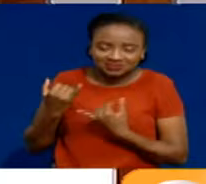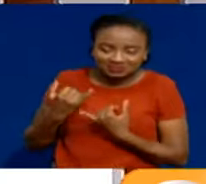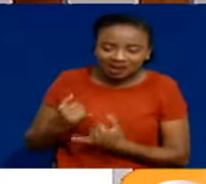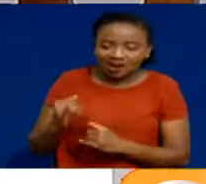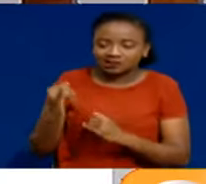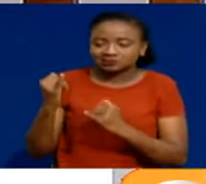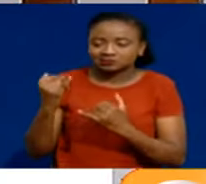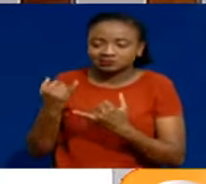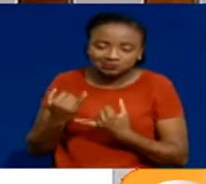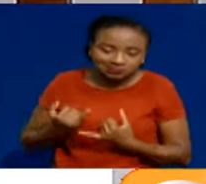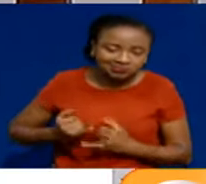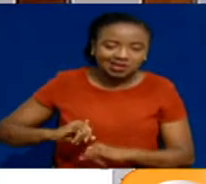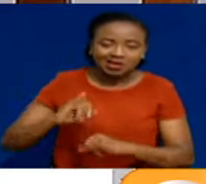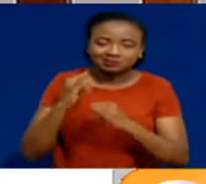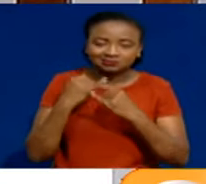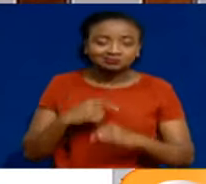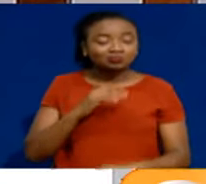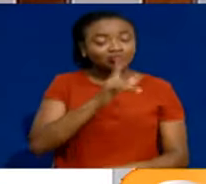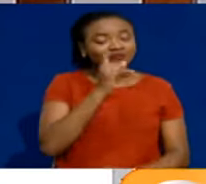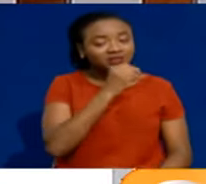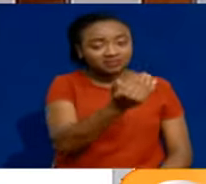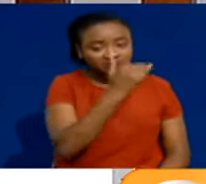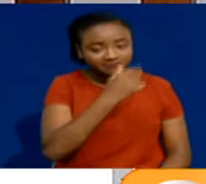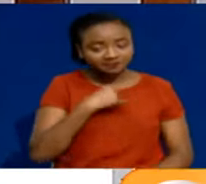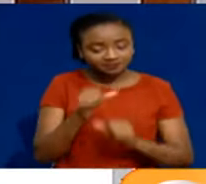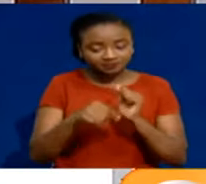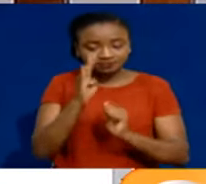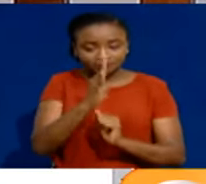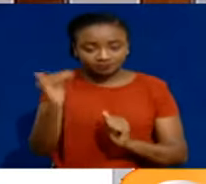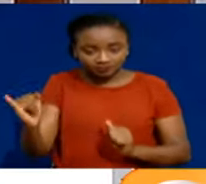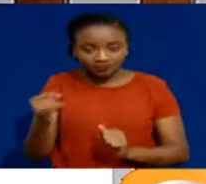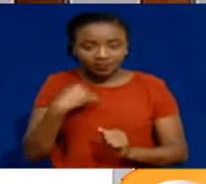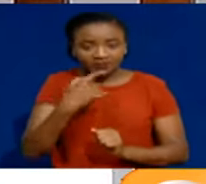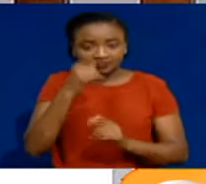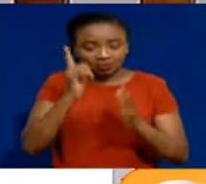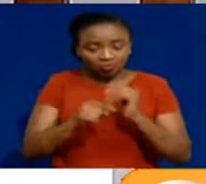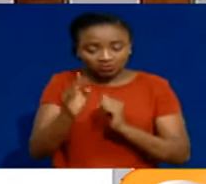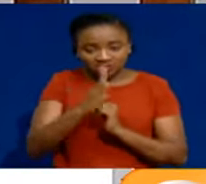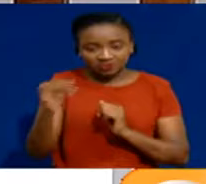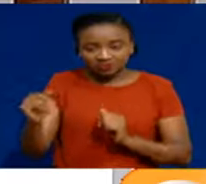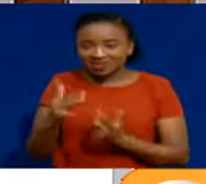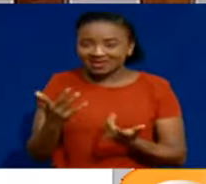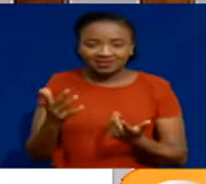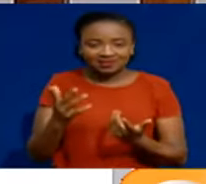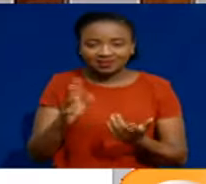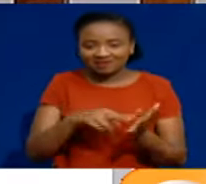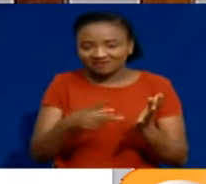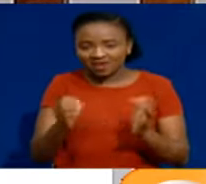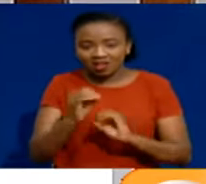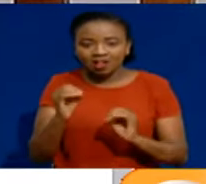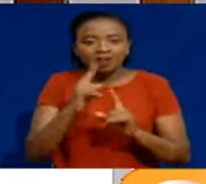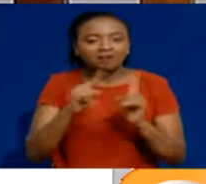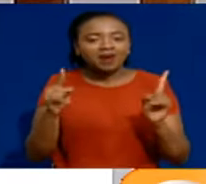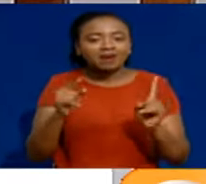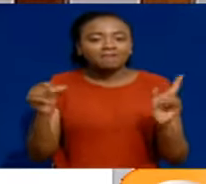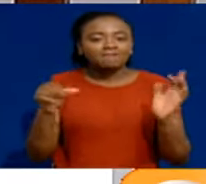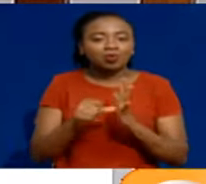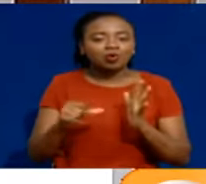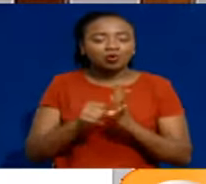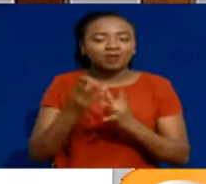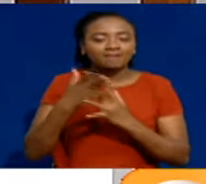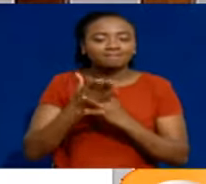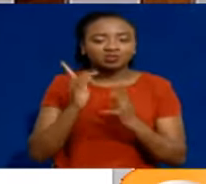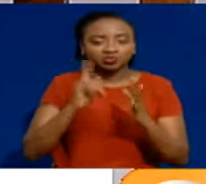know, you asked me about BBI. I told you BBI would have not collapsed, but it was a cold war between